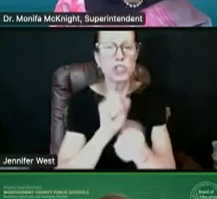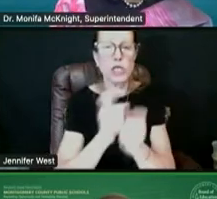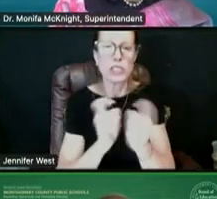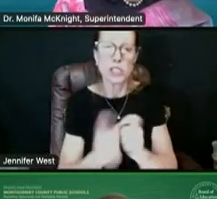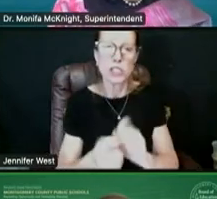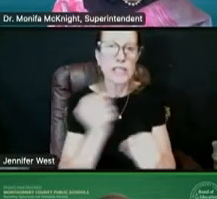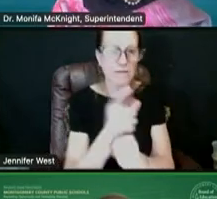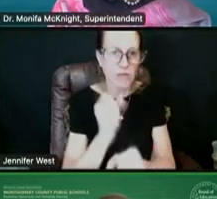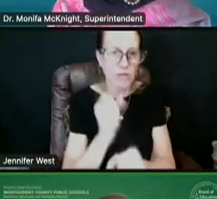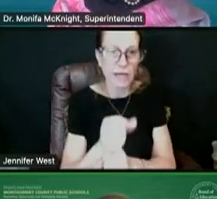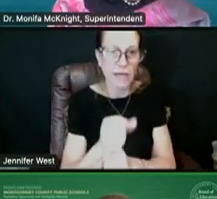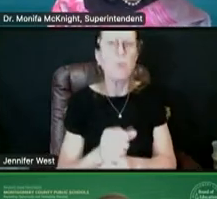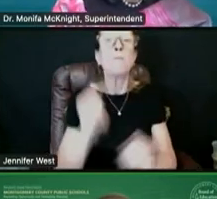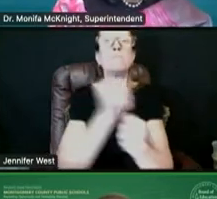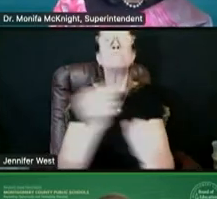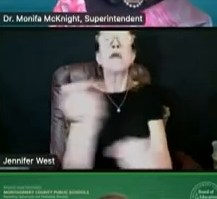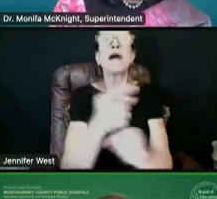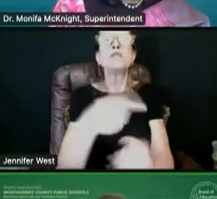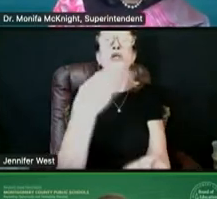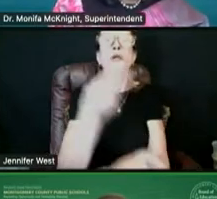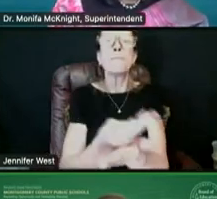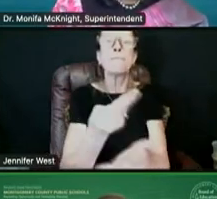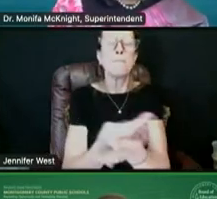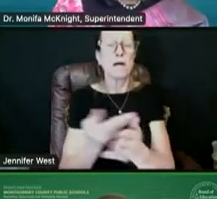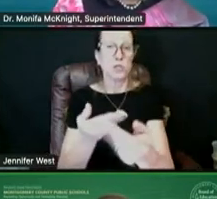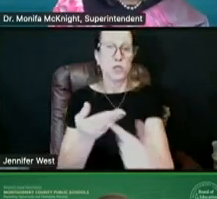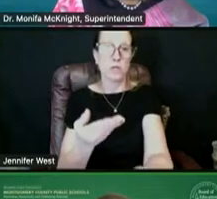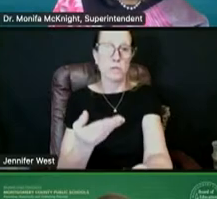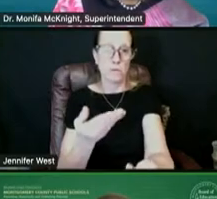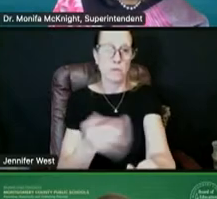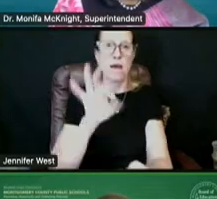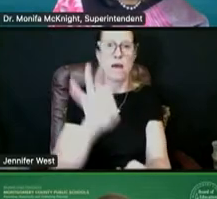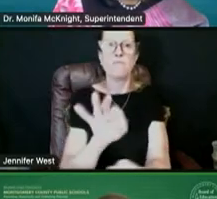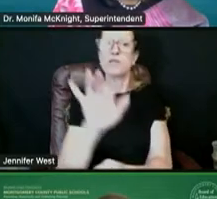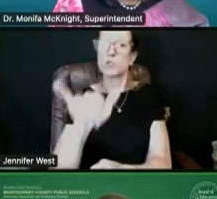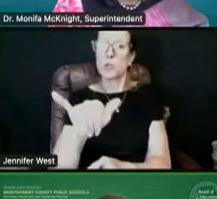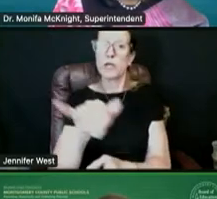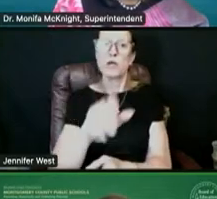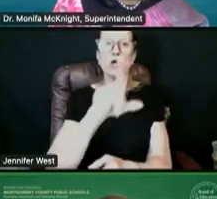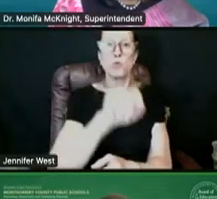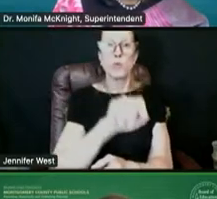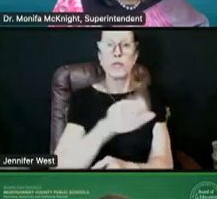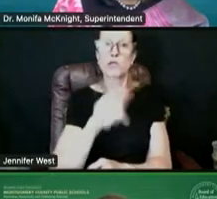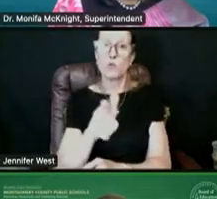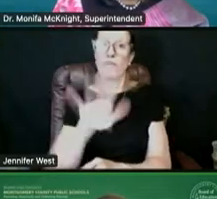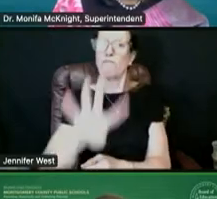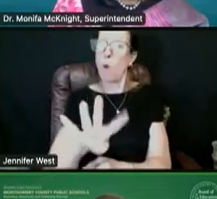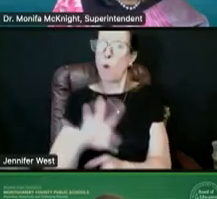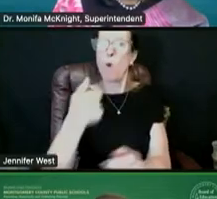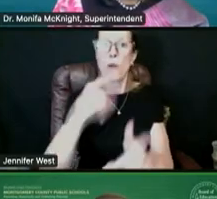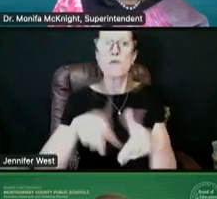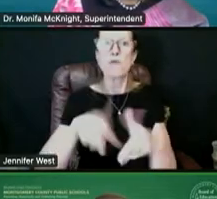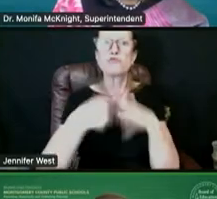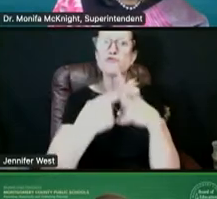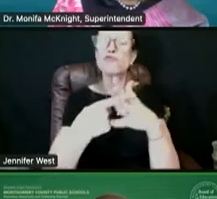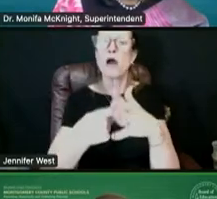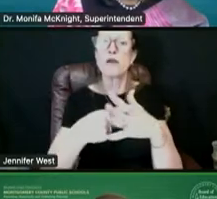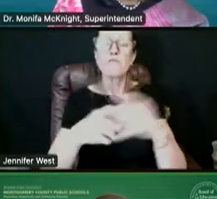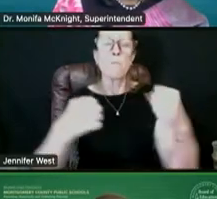So as we look at next year's budget for the fiscal year 2024, we are fortunate to be starting from a solid